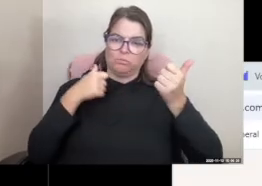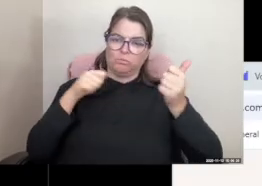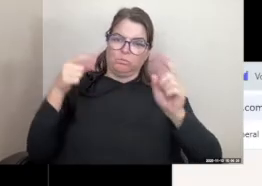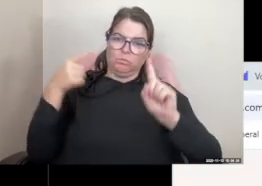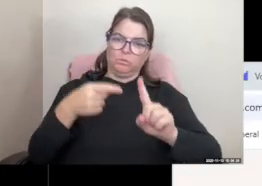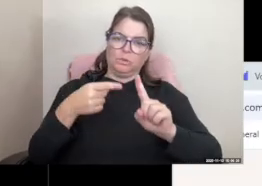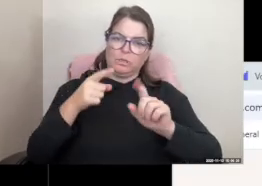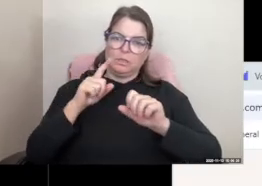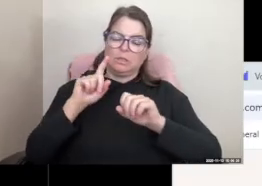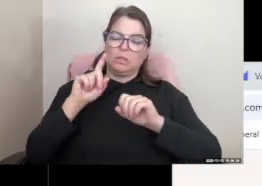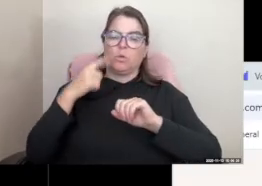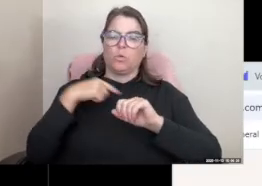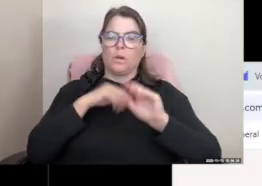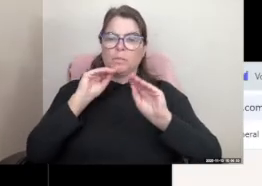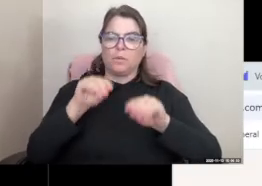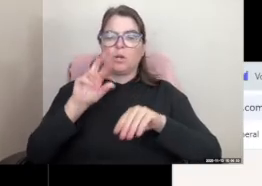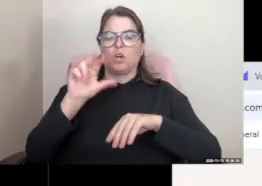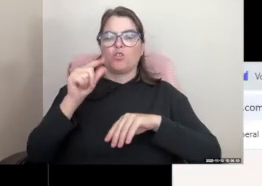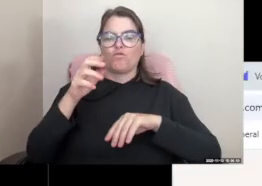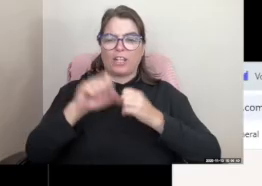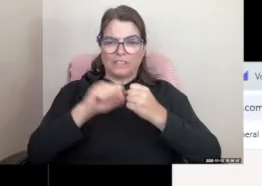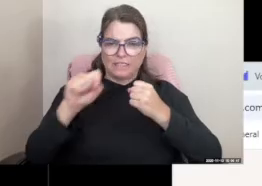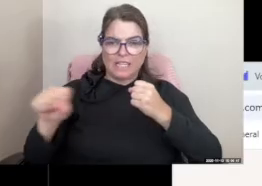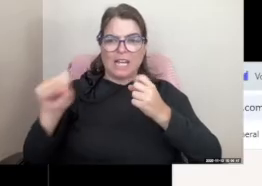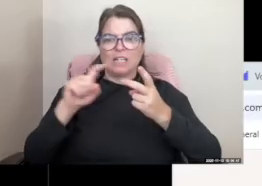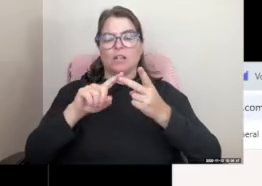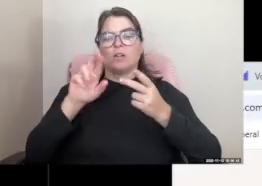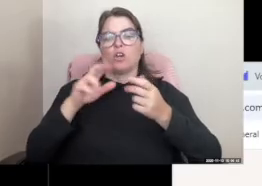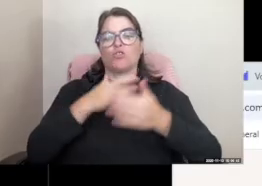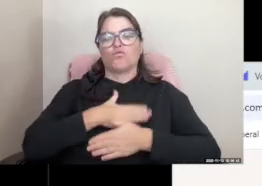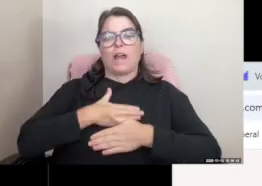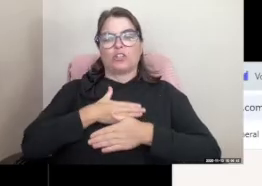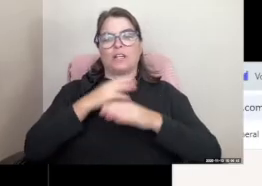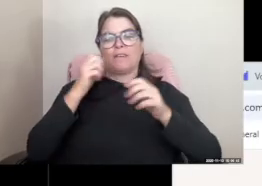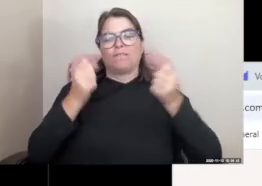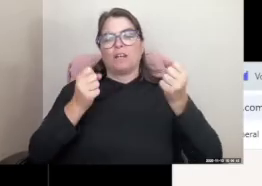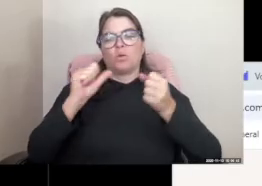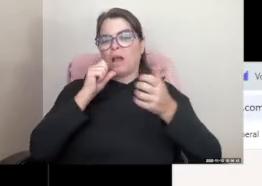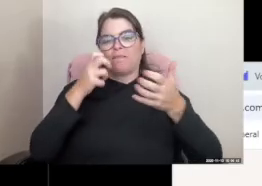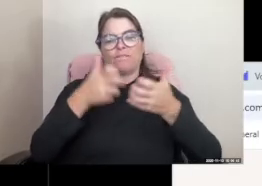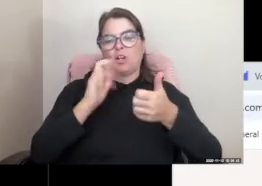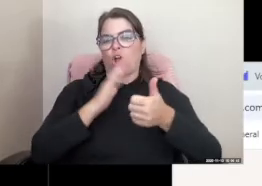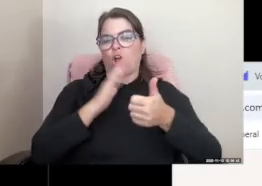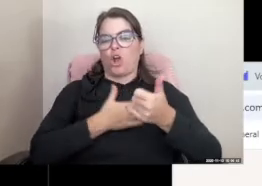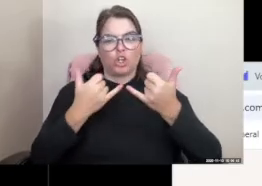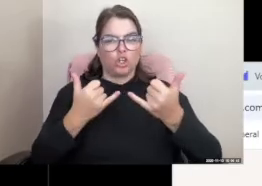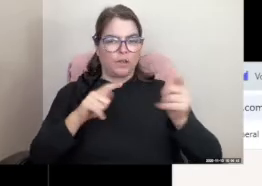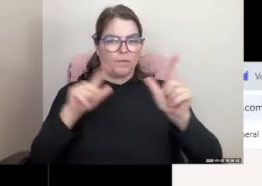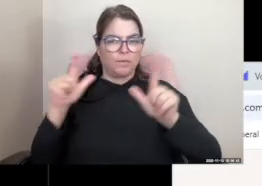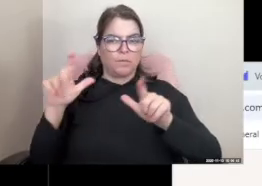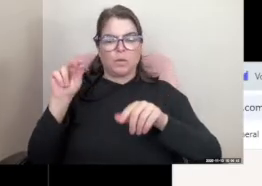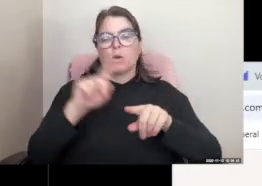rural applications or in applications where they don't have charging infrastructure to run like a